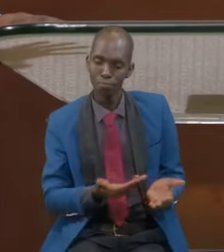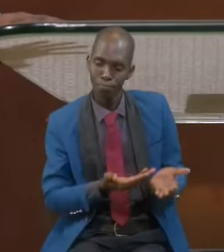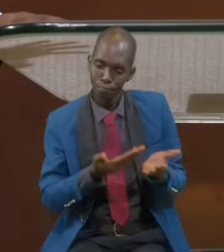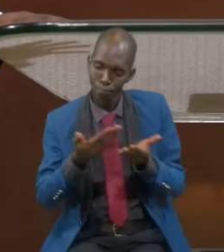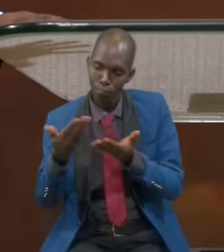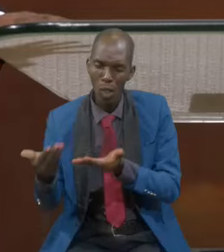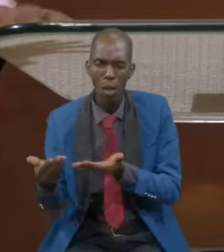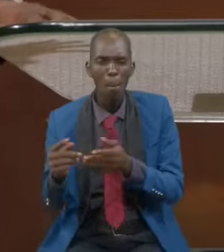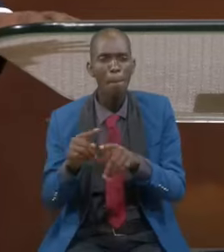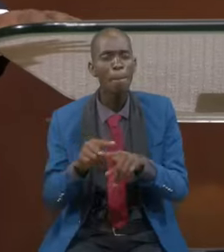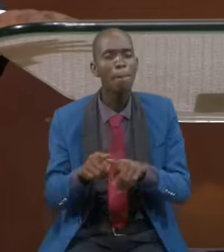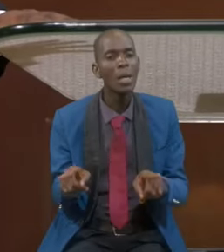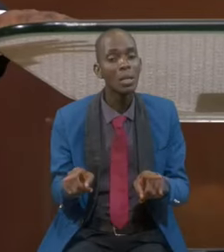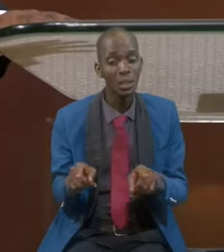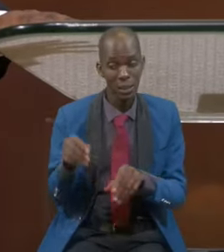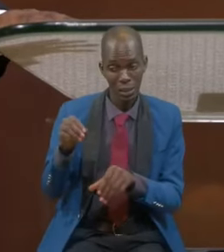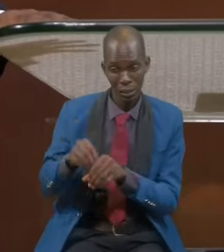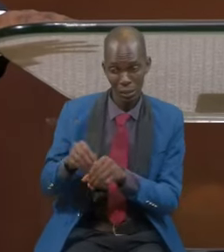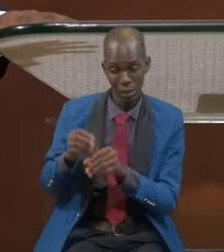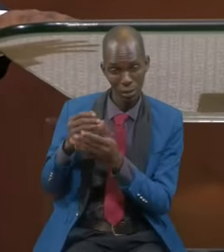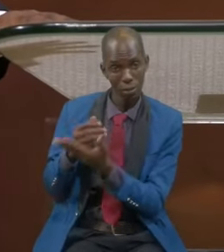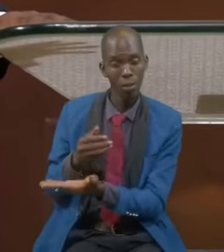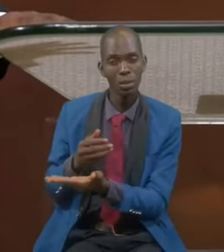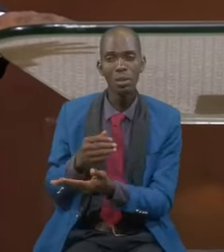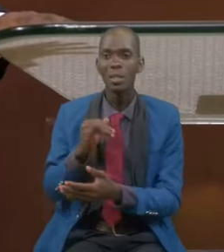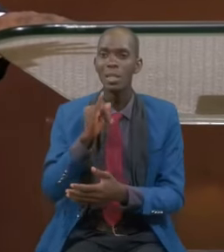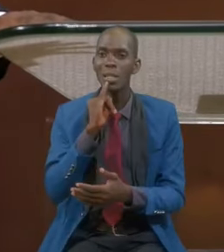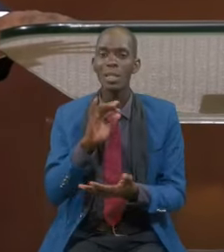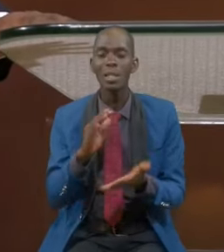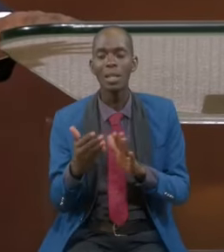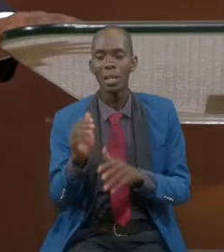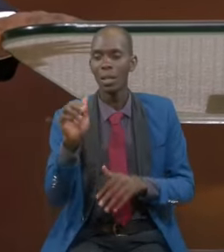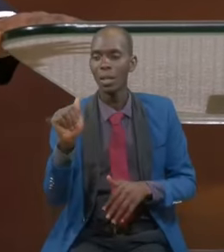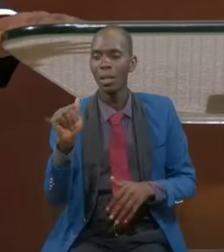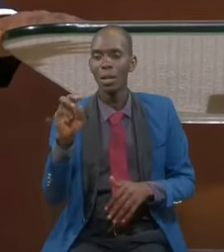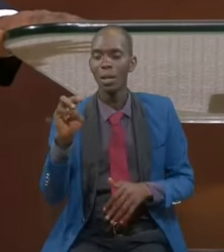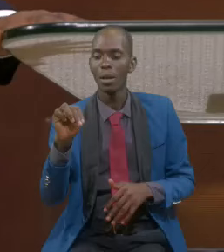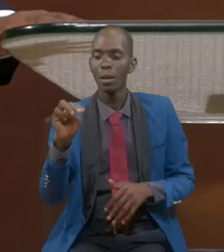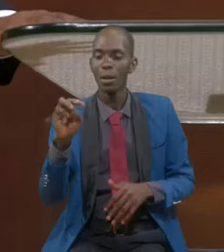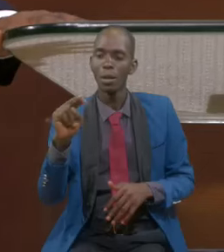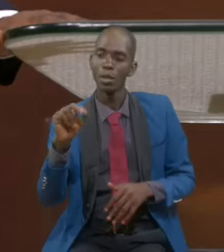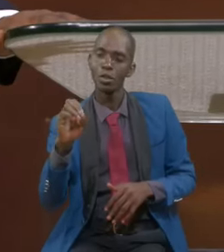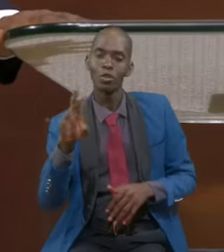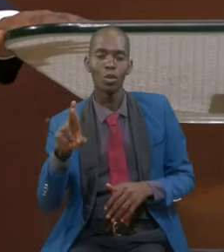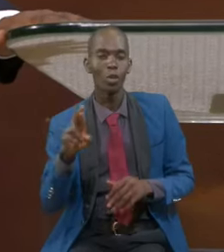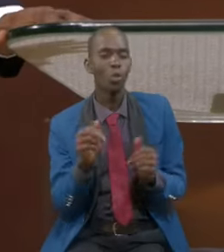but right there is like Amnon and